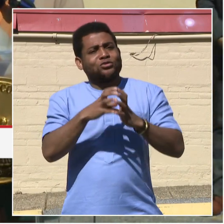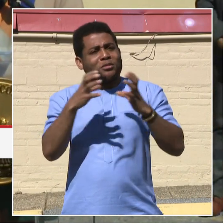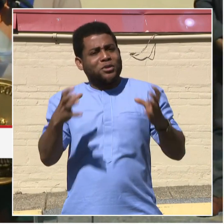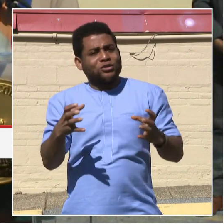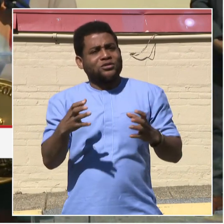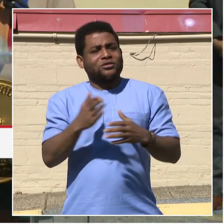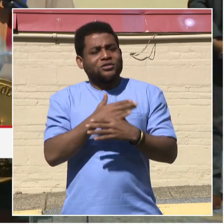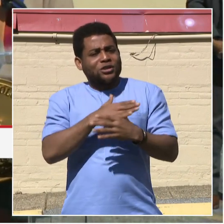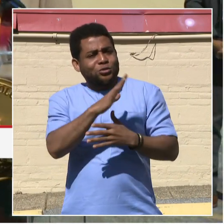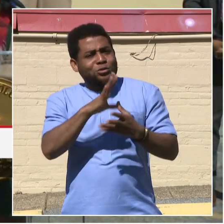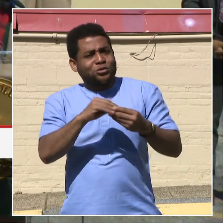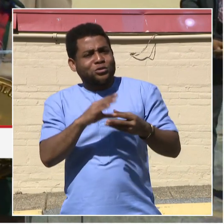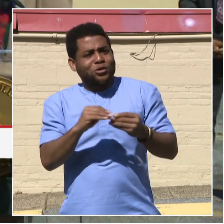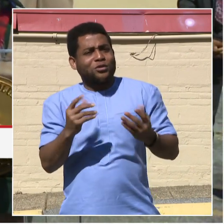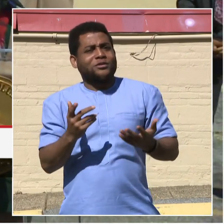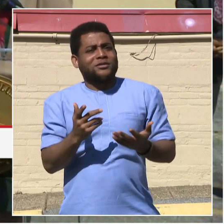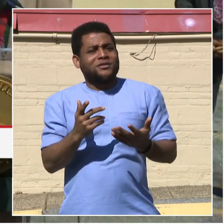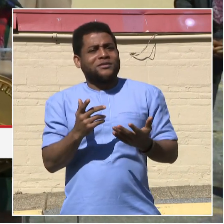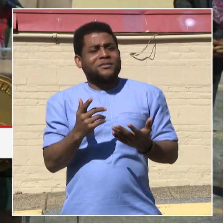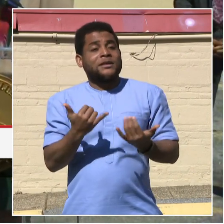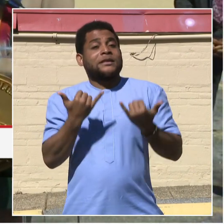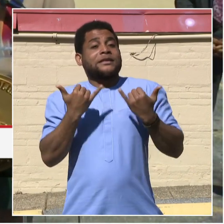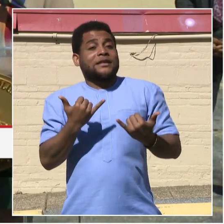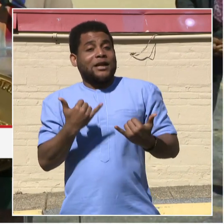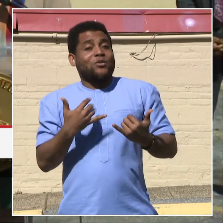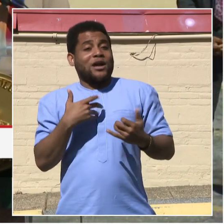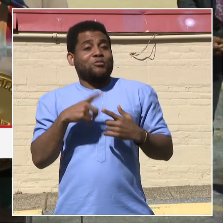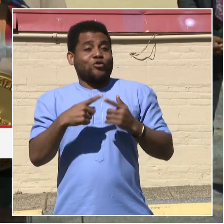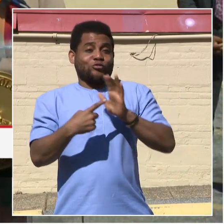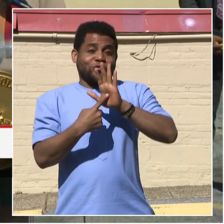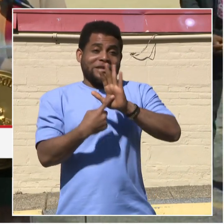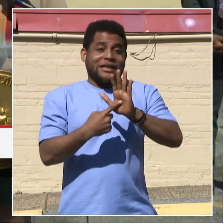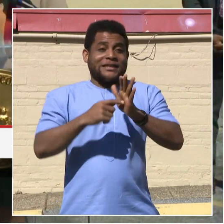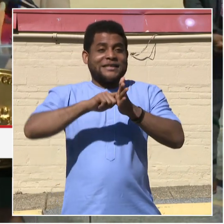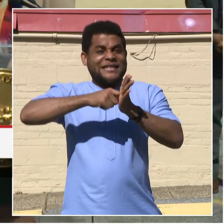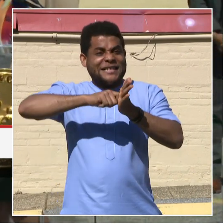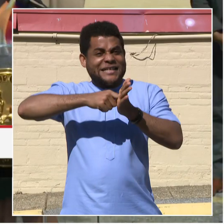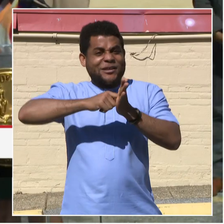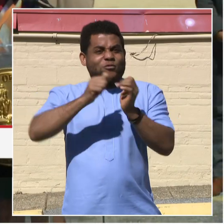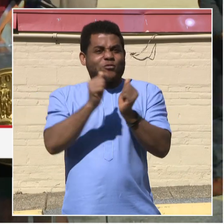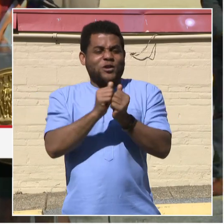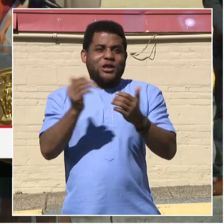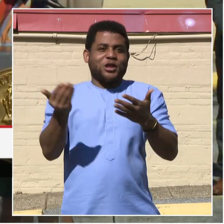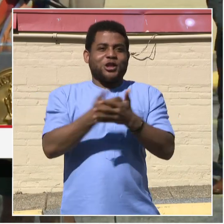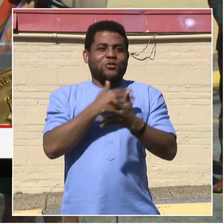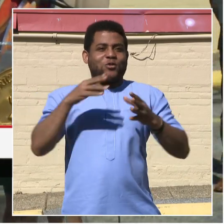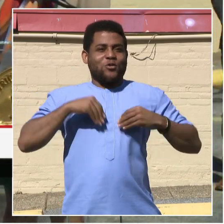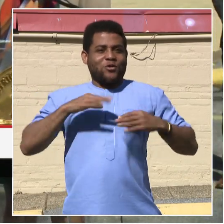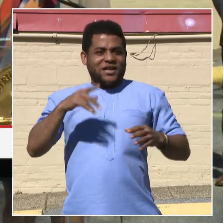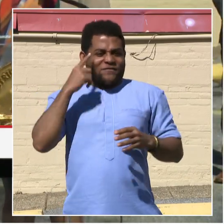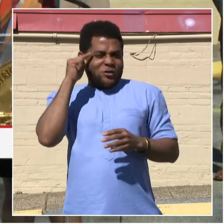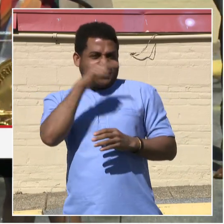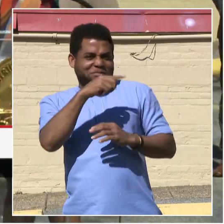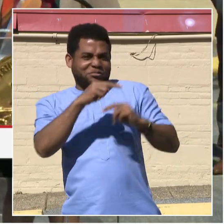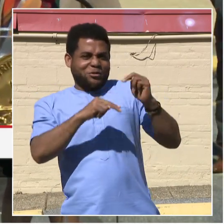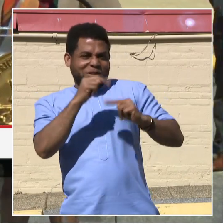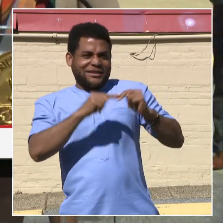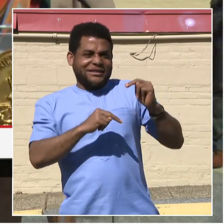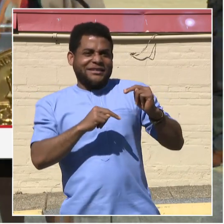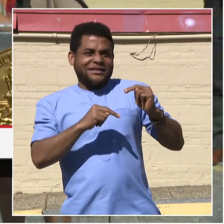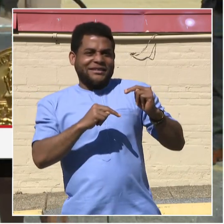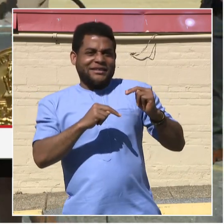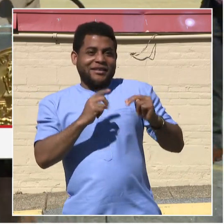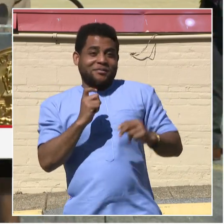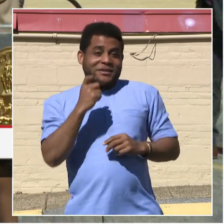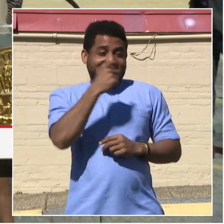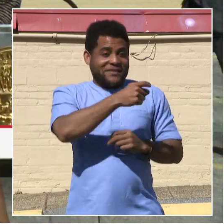want to present this key and open the door with the new owner of this building, LaToya Lyles. Let's